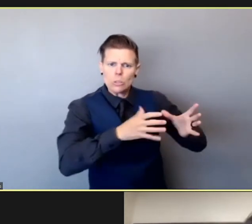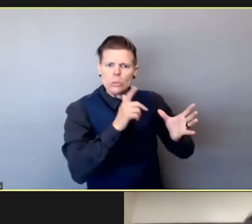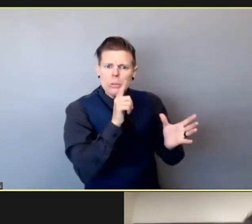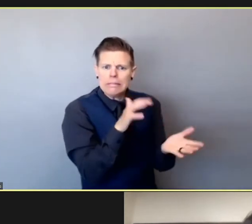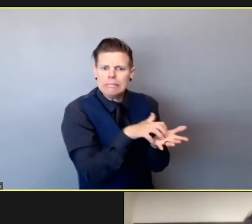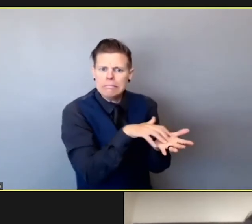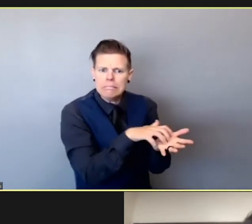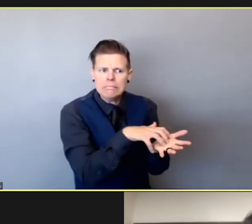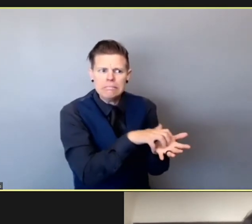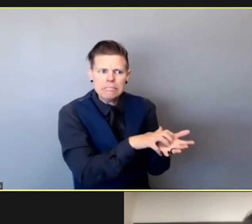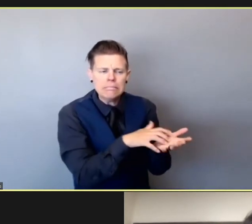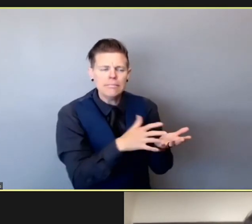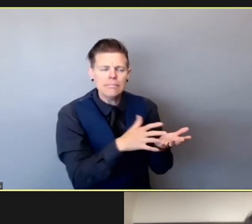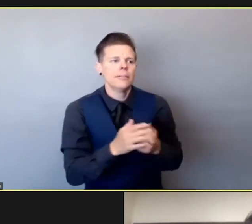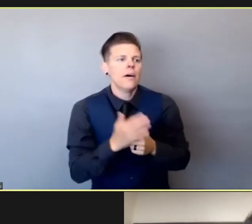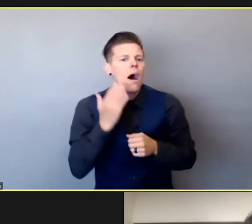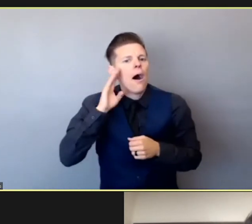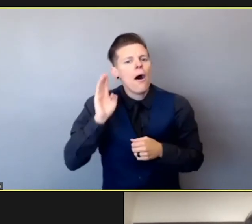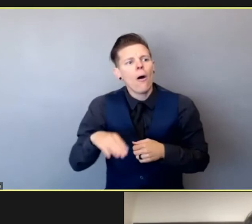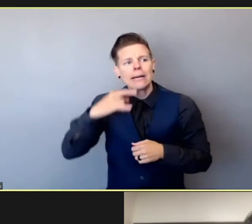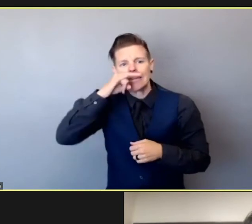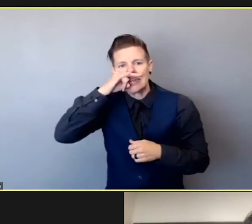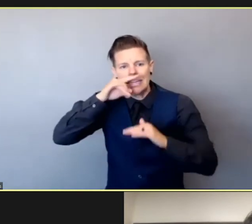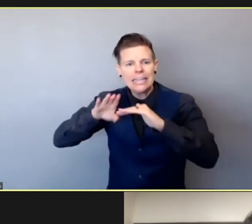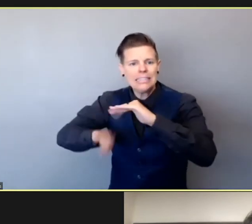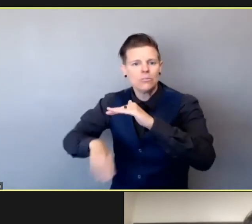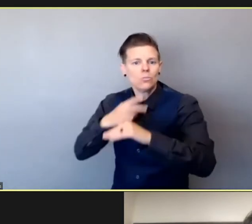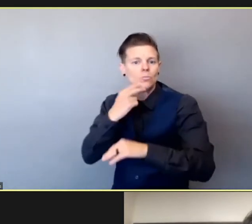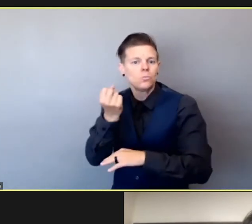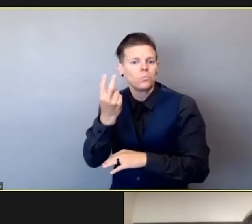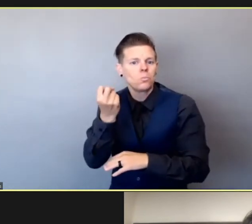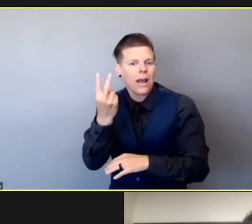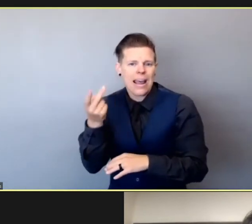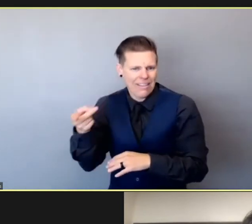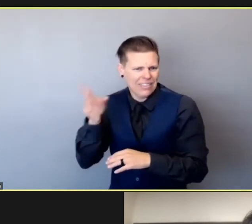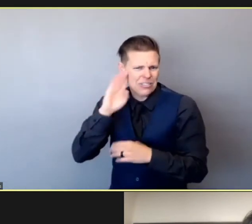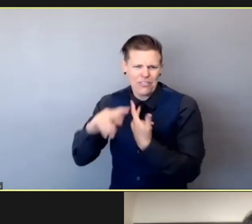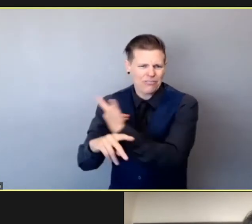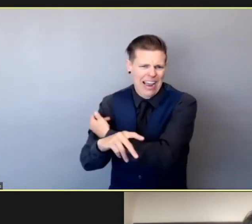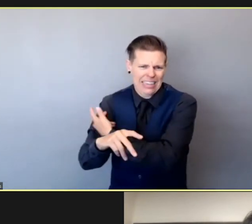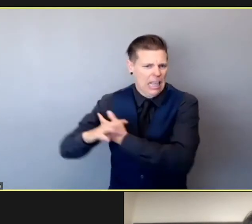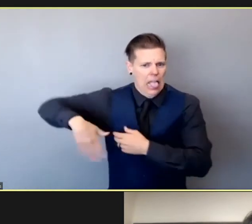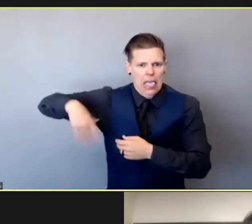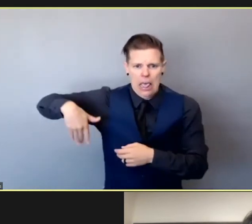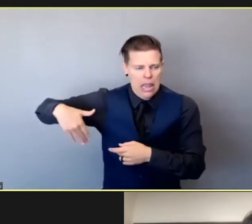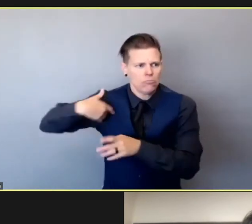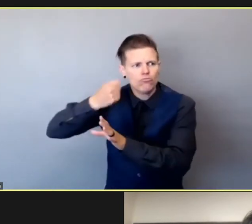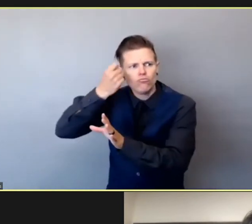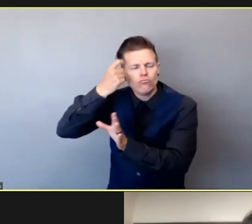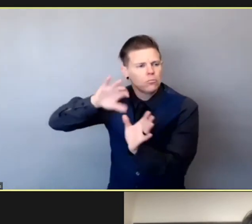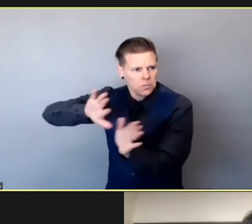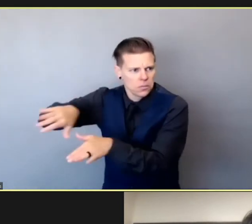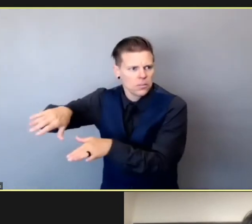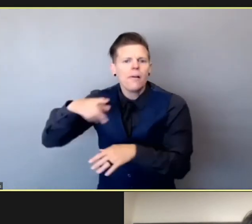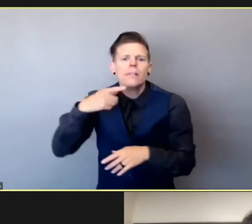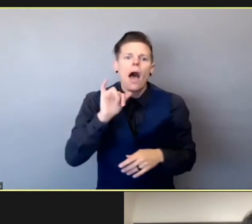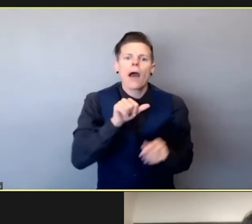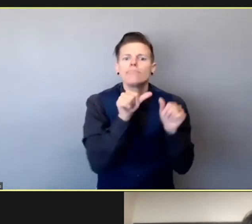12 and vaccinated folks, older vaccinated folks and those with chronic health